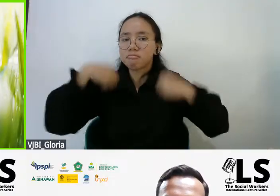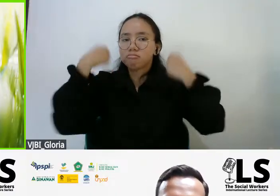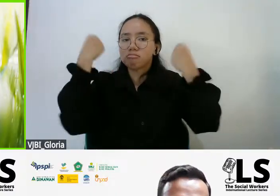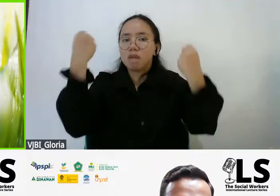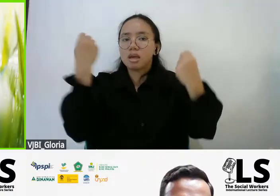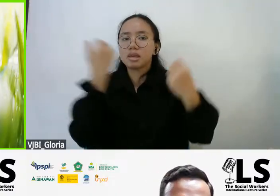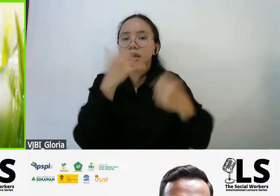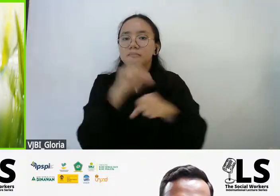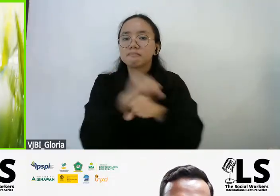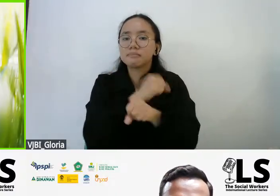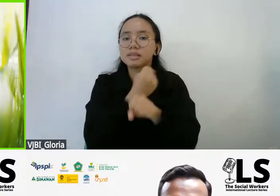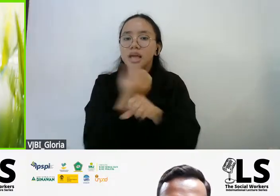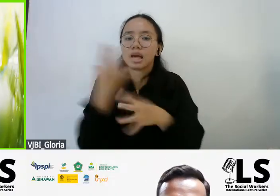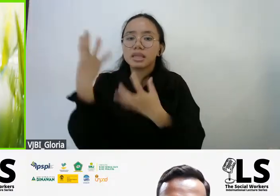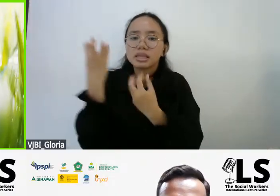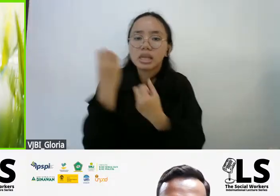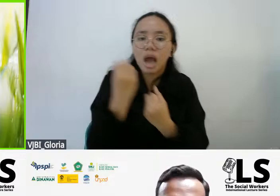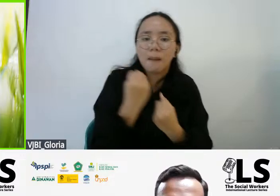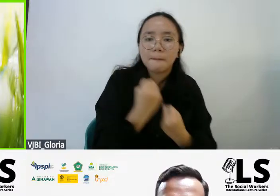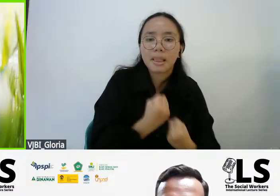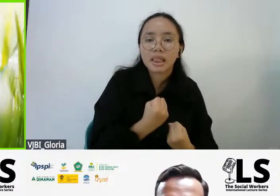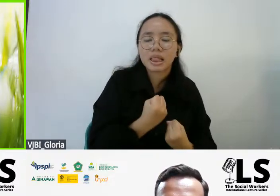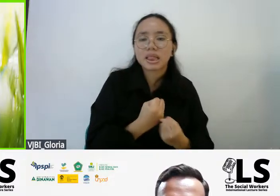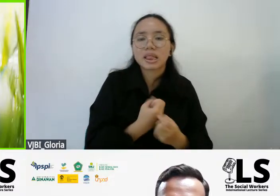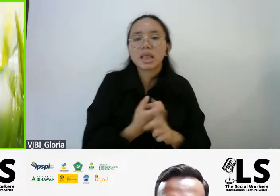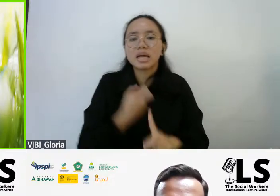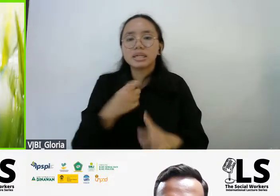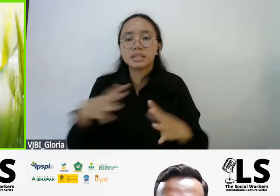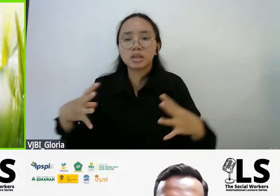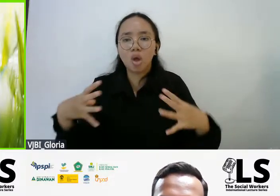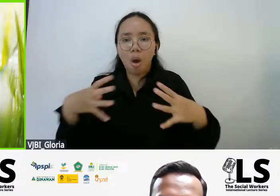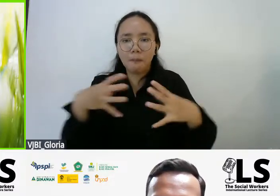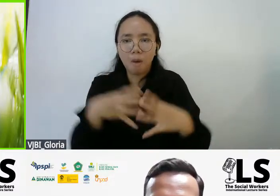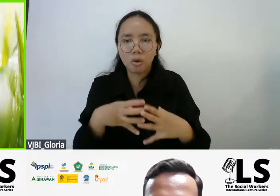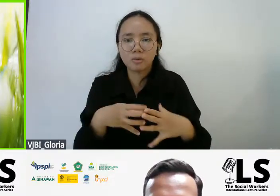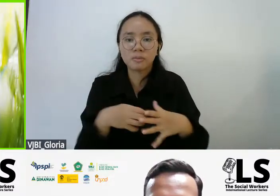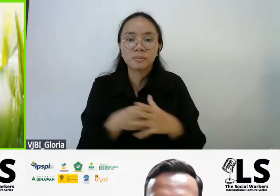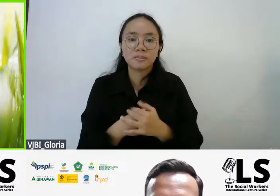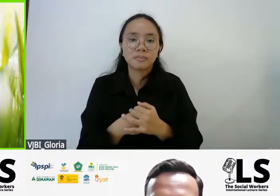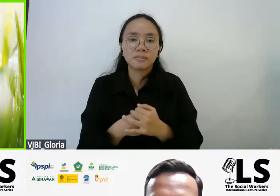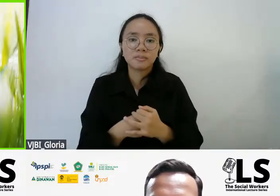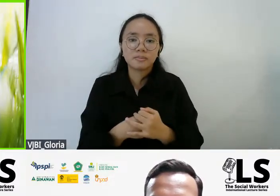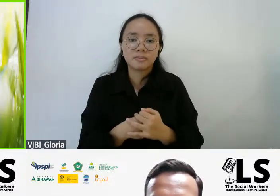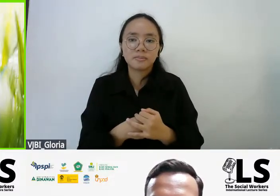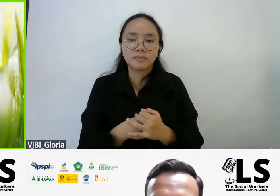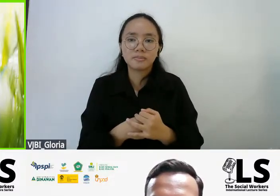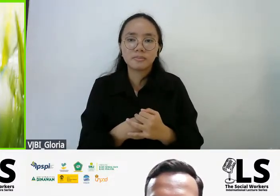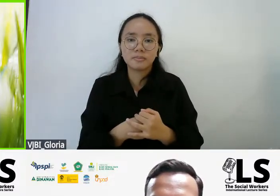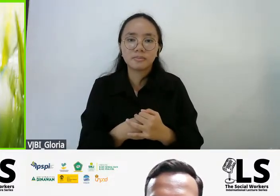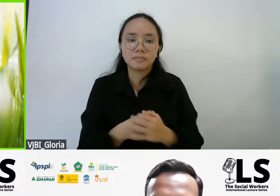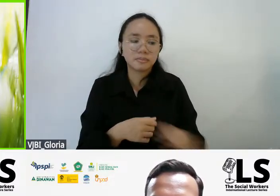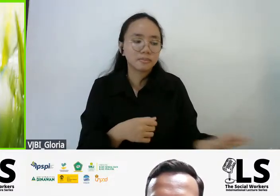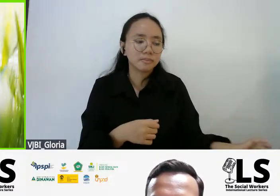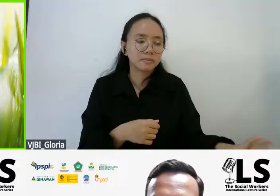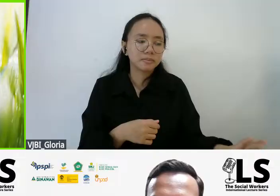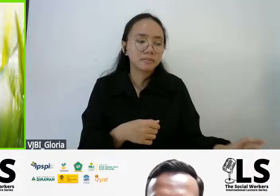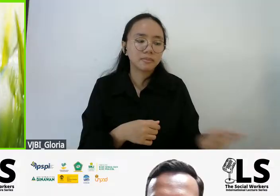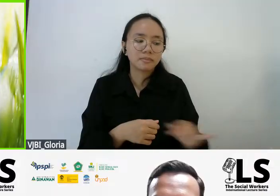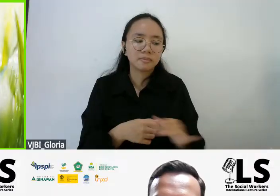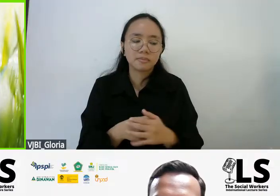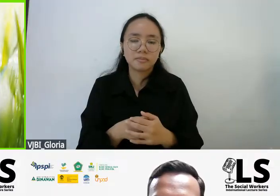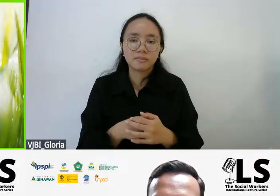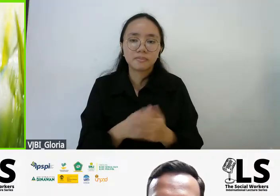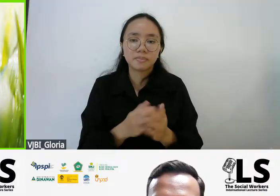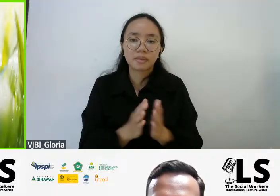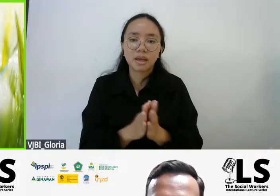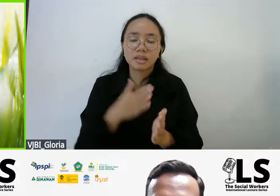I am the chairperson for the State of Hawaii Disability and Communication Access Board, and